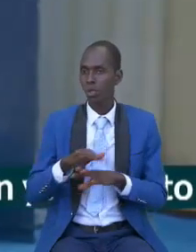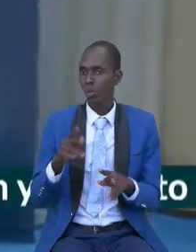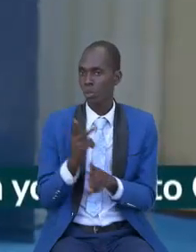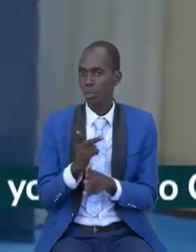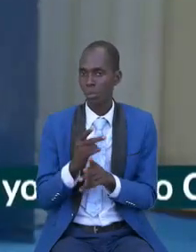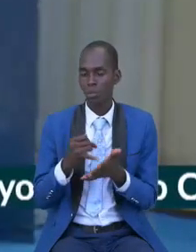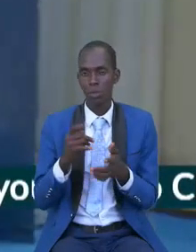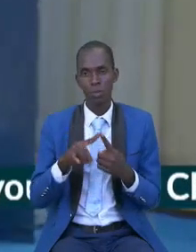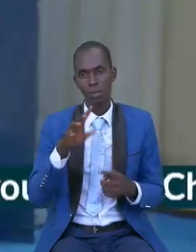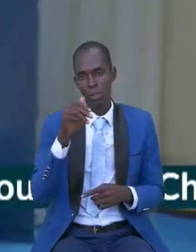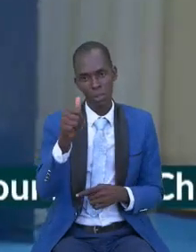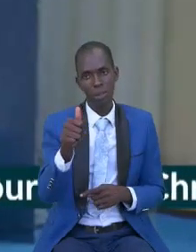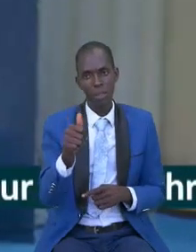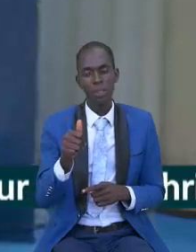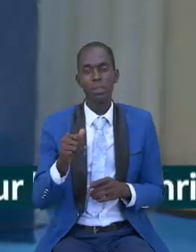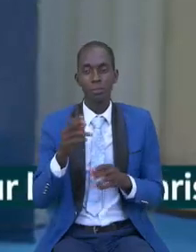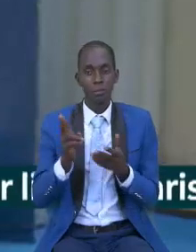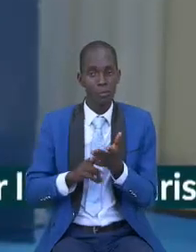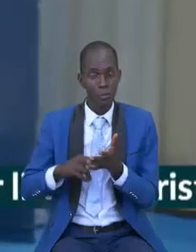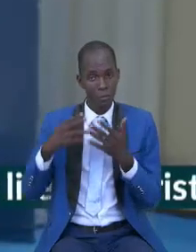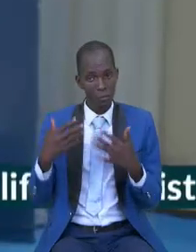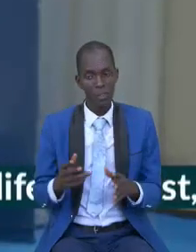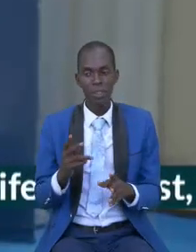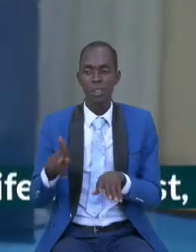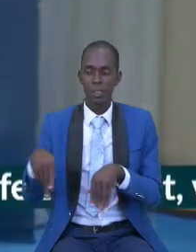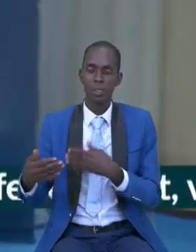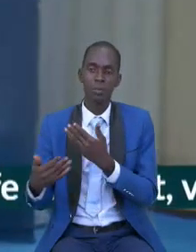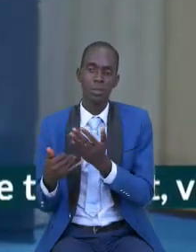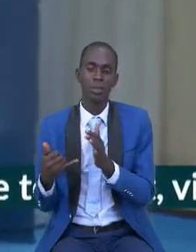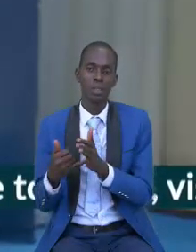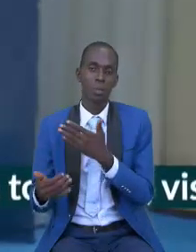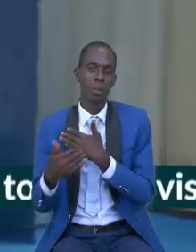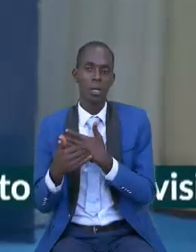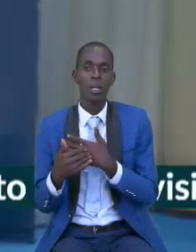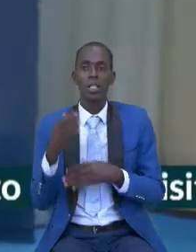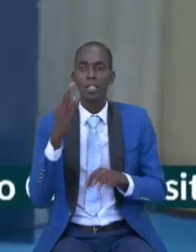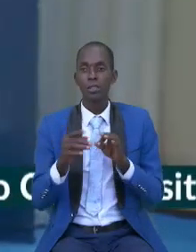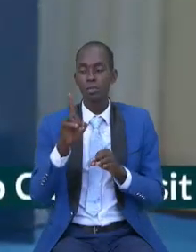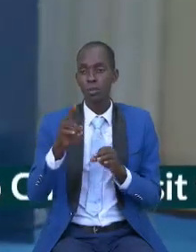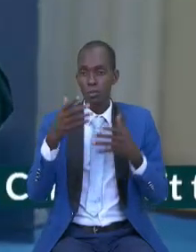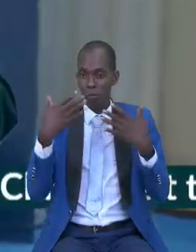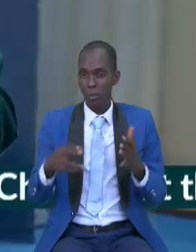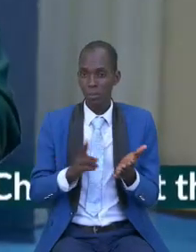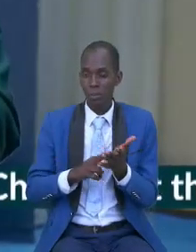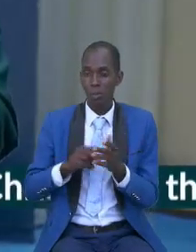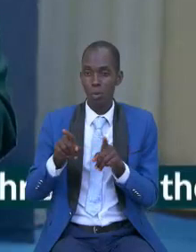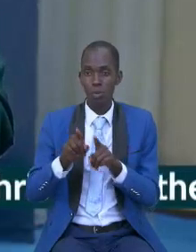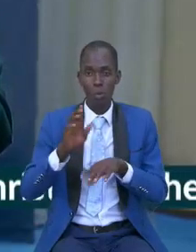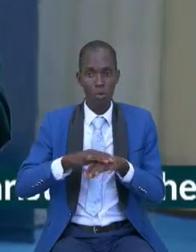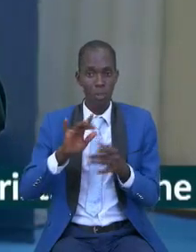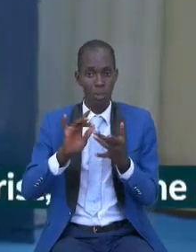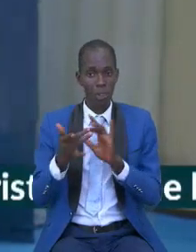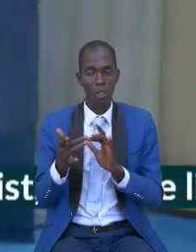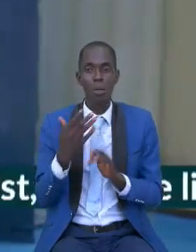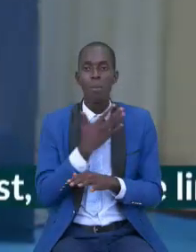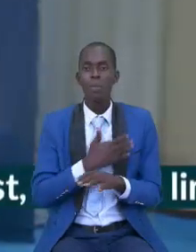please? So that we know that you are finished. It's not yet done, so let's be fast about it. When